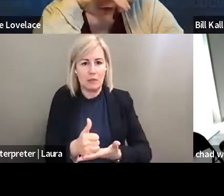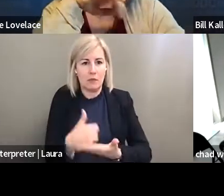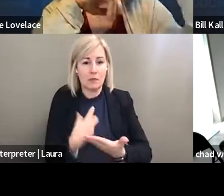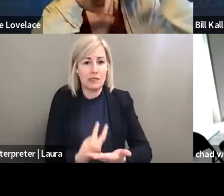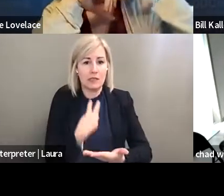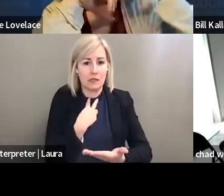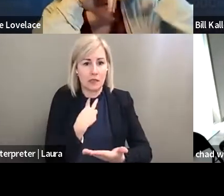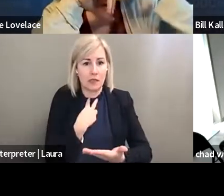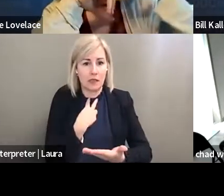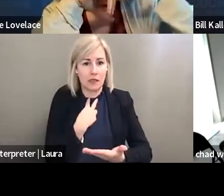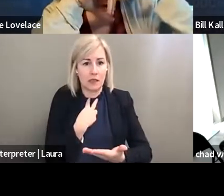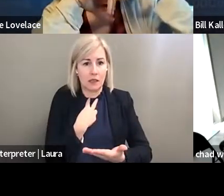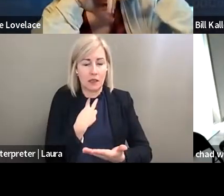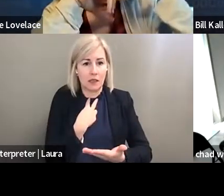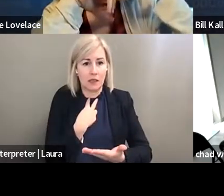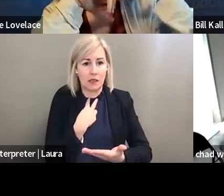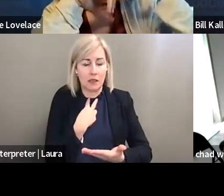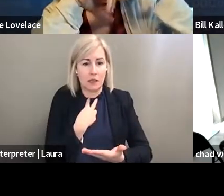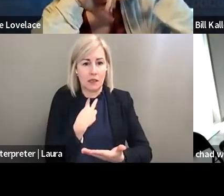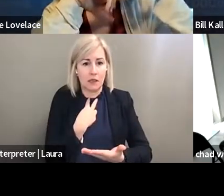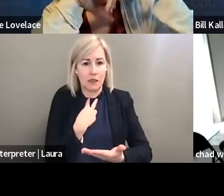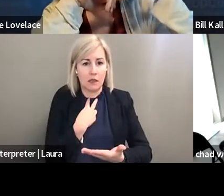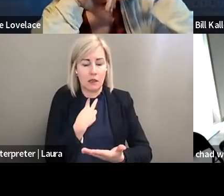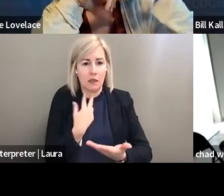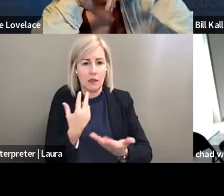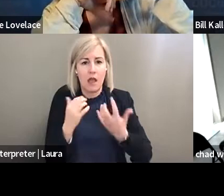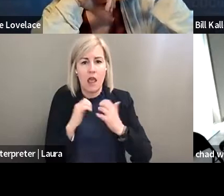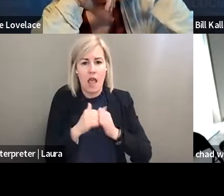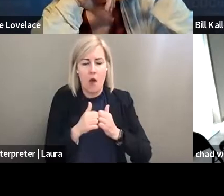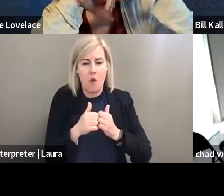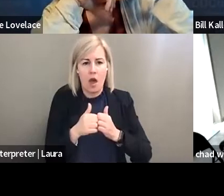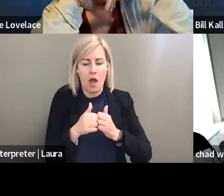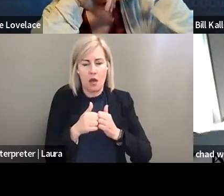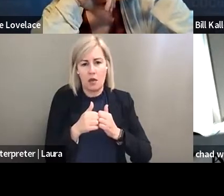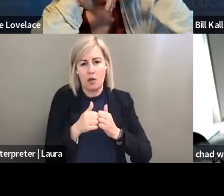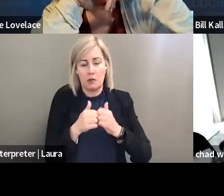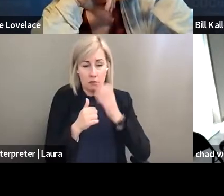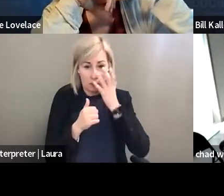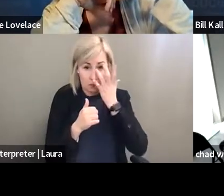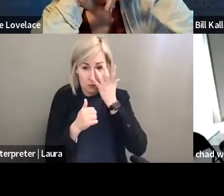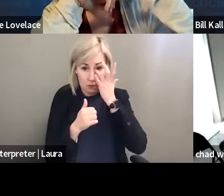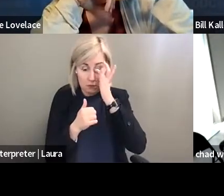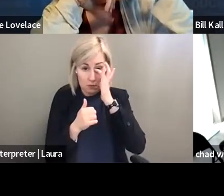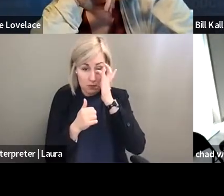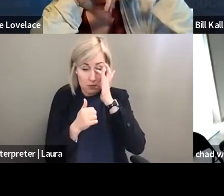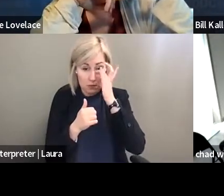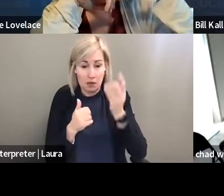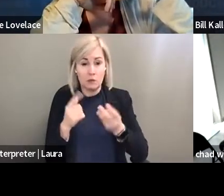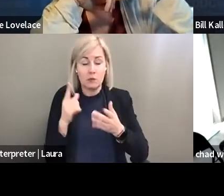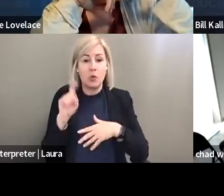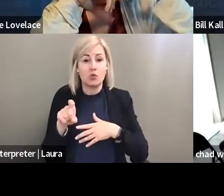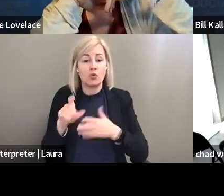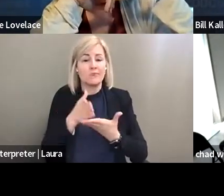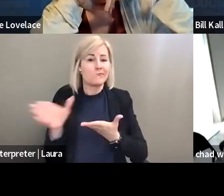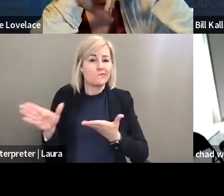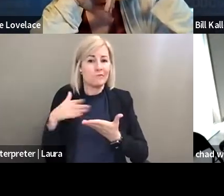right now inside of my head on how I'm supposed to just basically push aside my son's education. Now, this